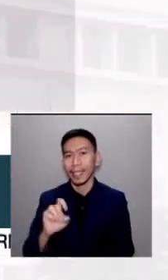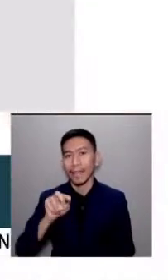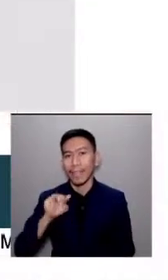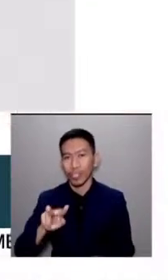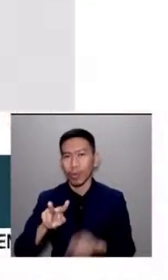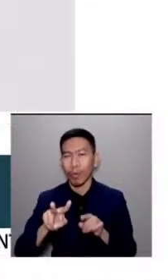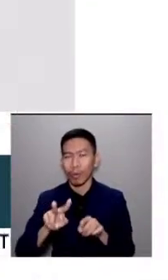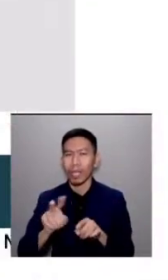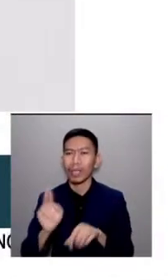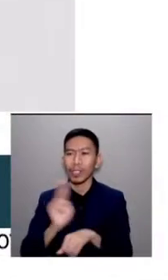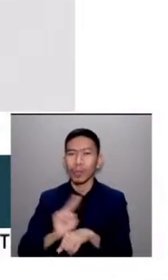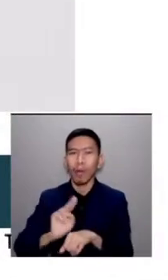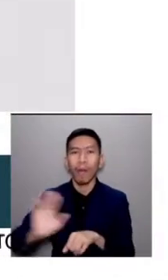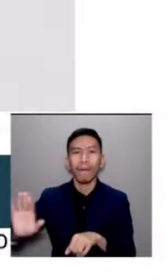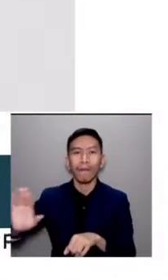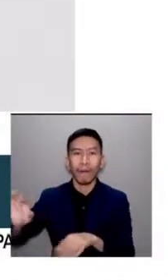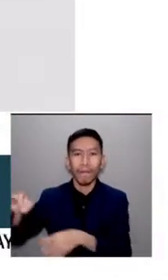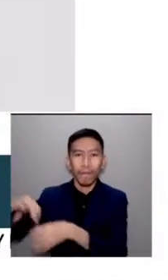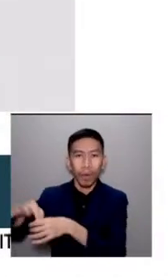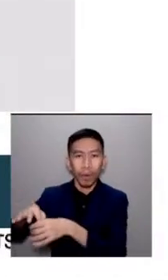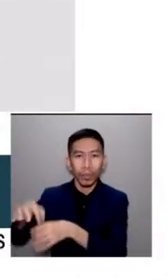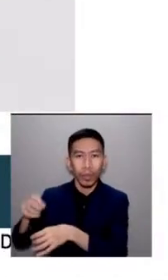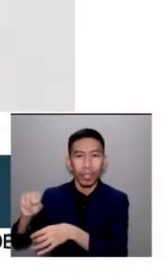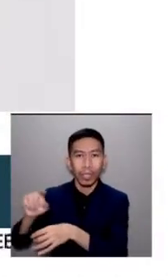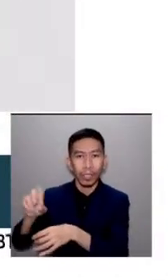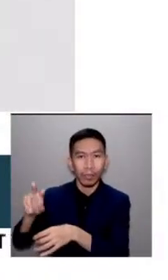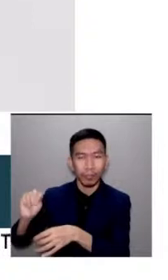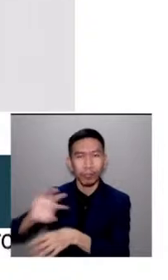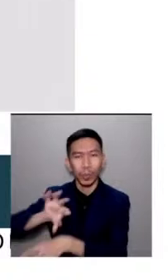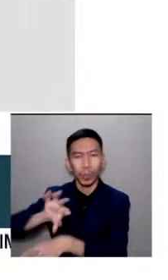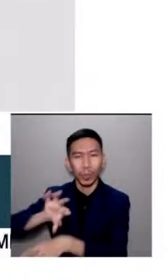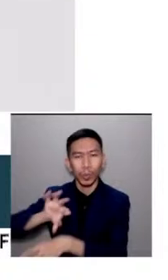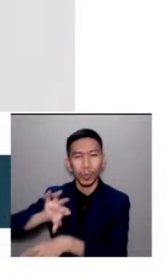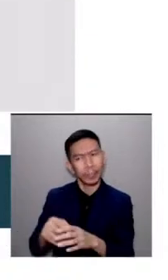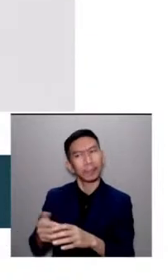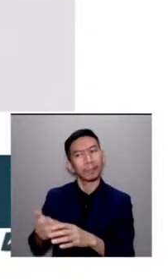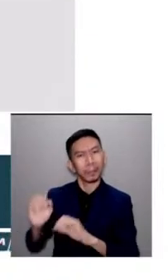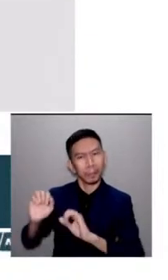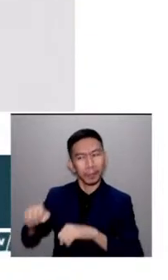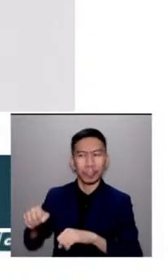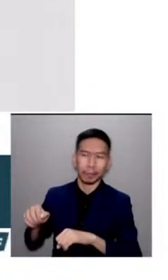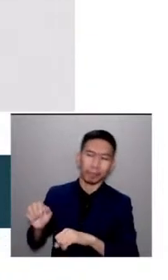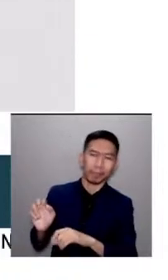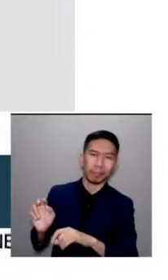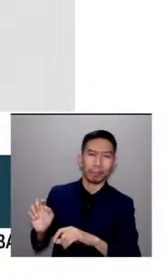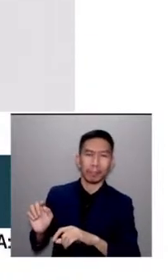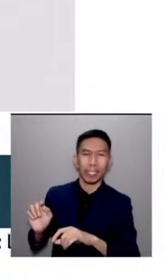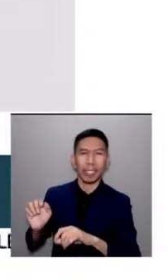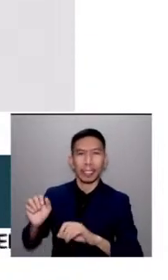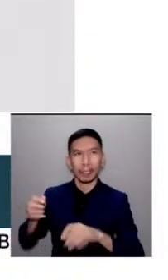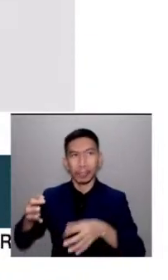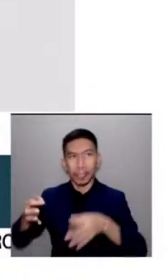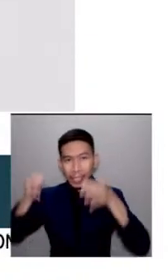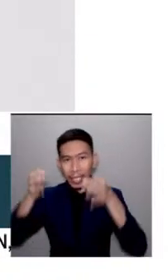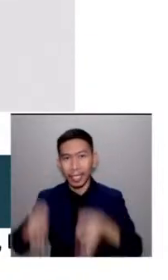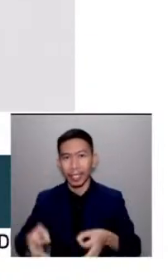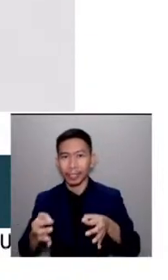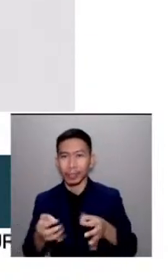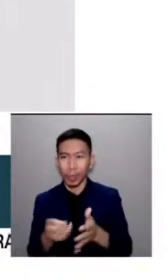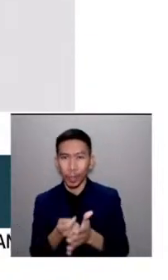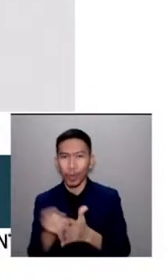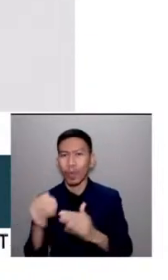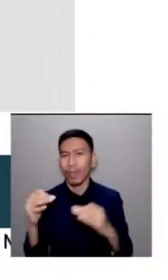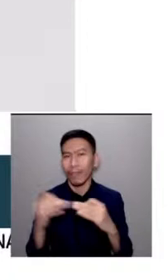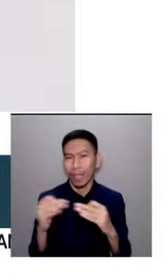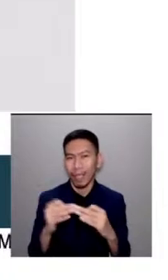Guanzon's vote as both a motivation and a guide in deciding in favor of the truth and a fair electoral system. Siguro yung paalala